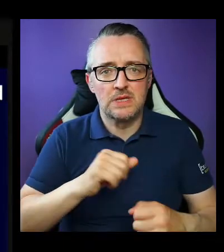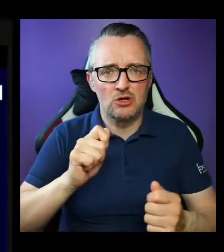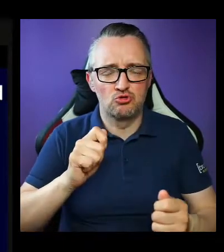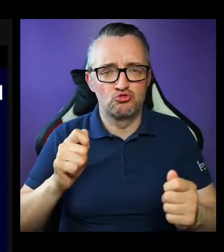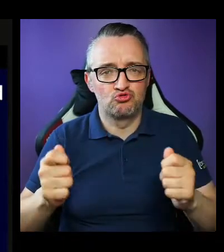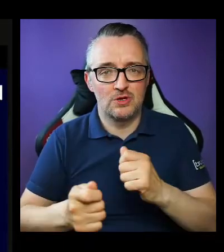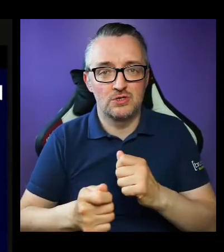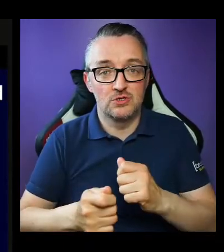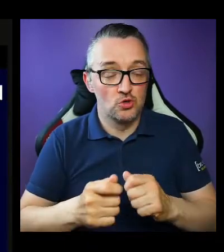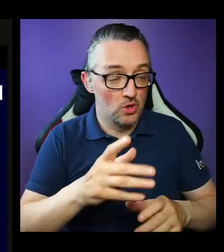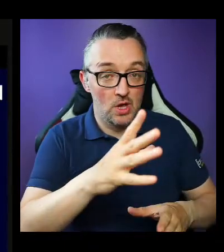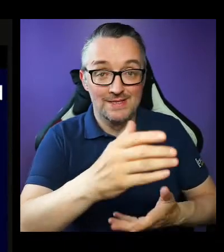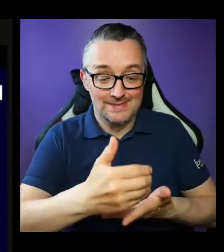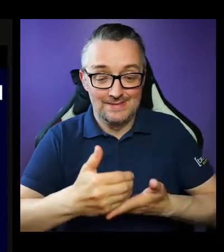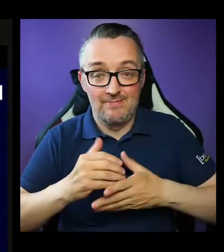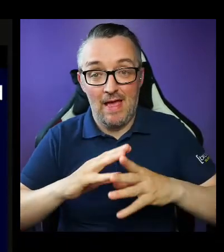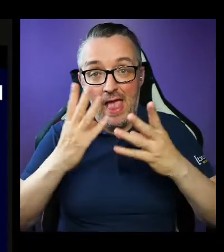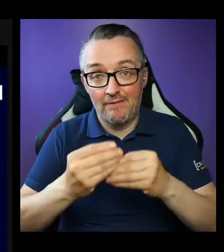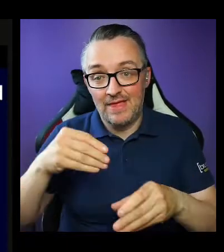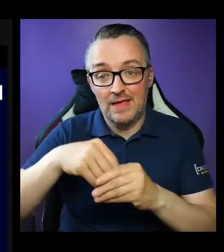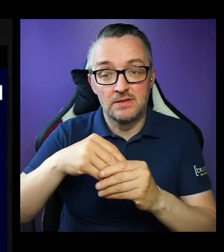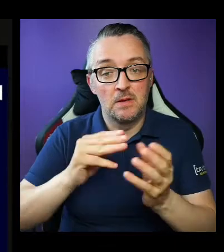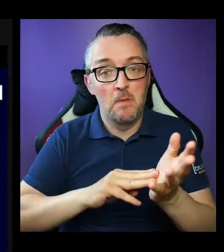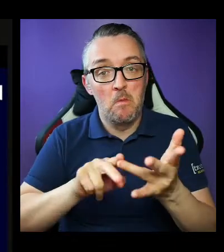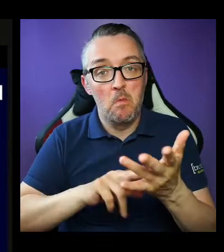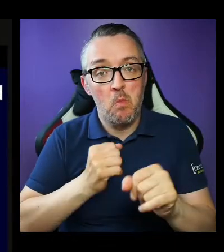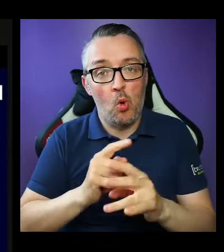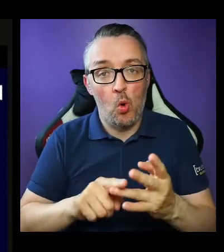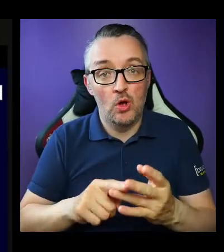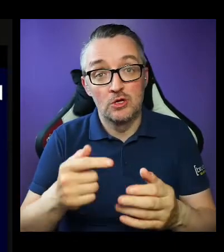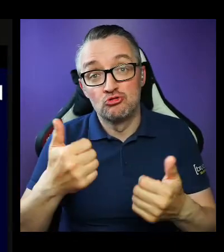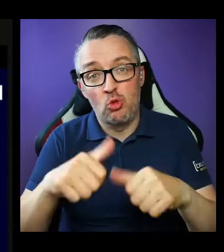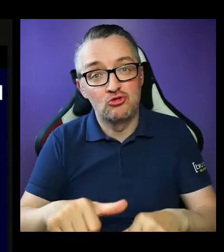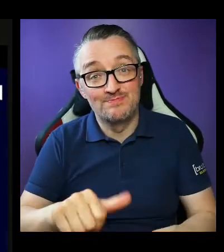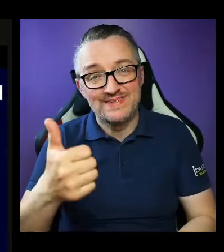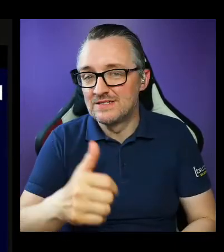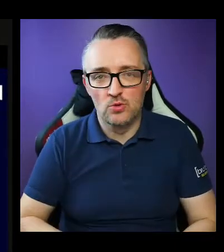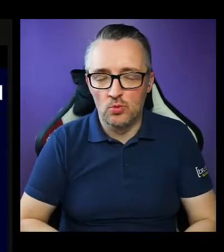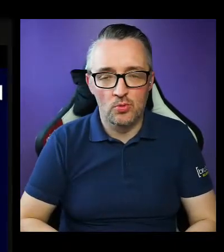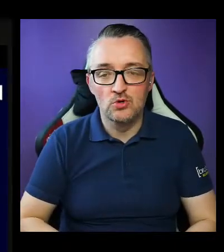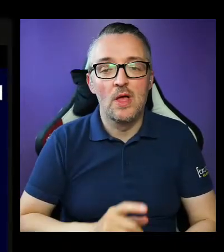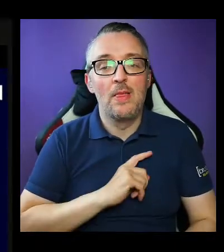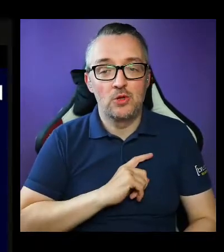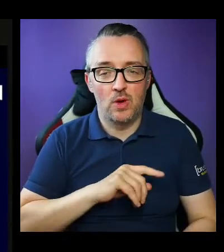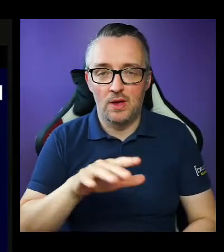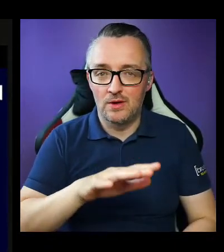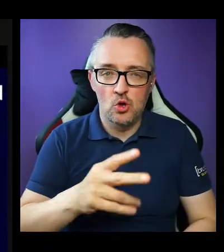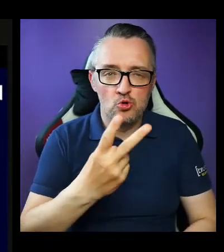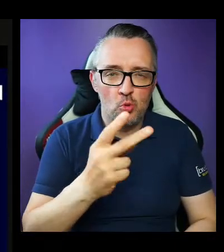storing everything in MongoDB wasn't really a good solution anymore. So that's why